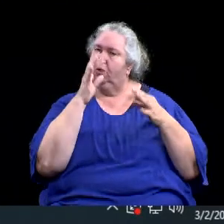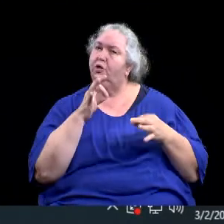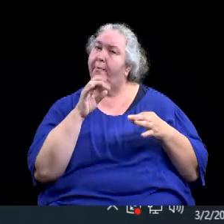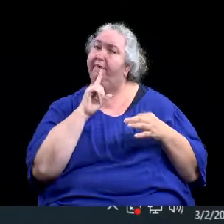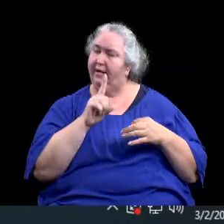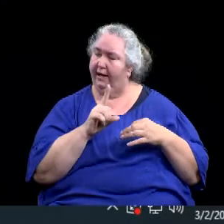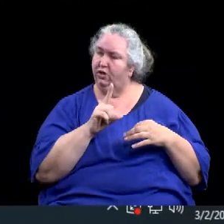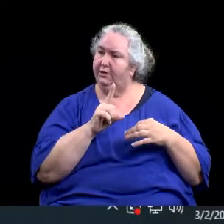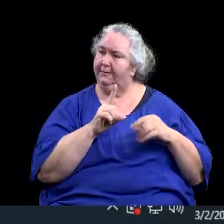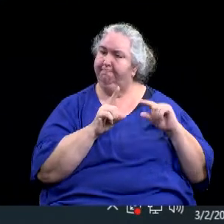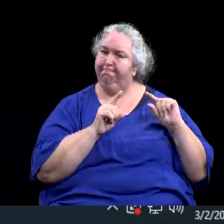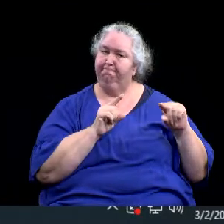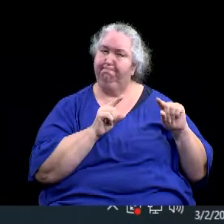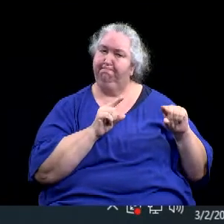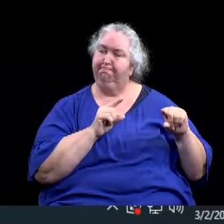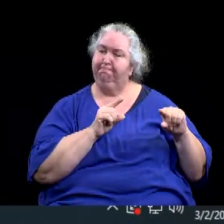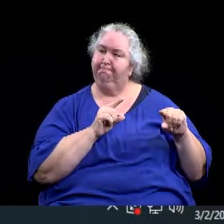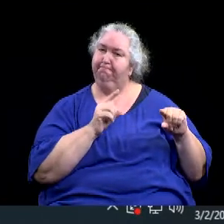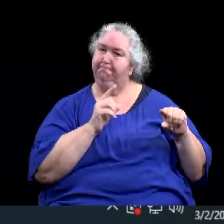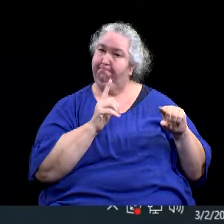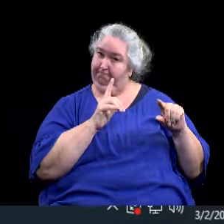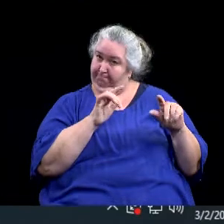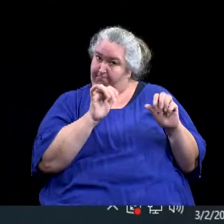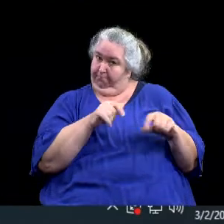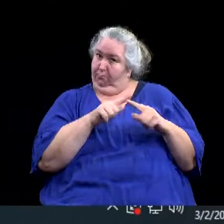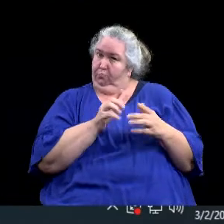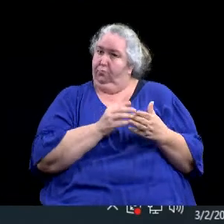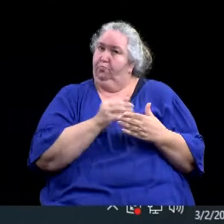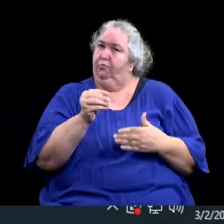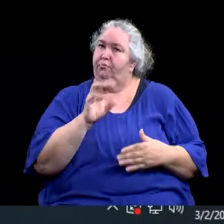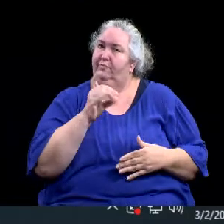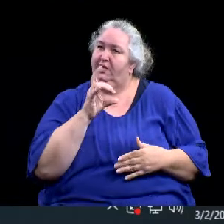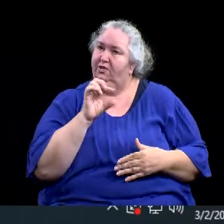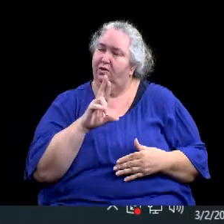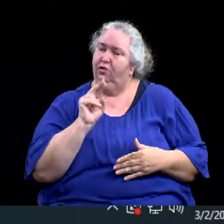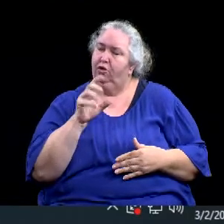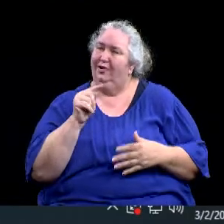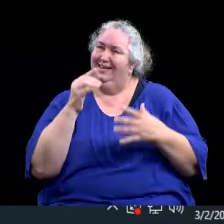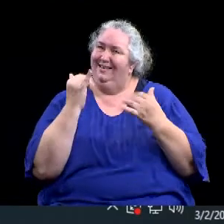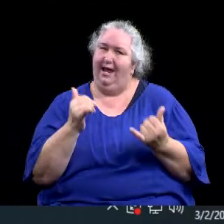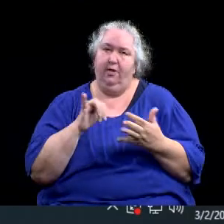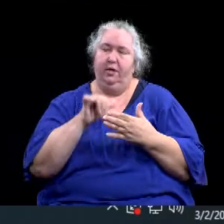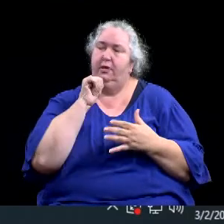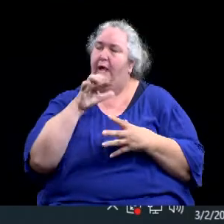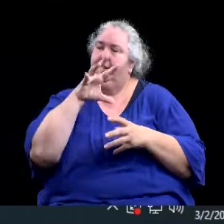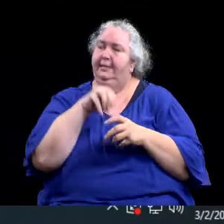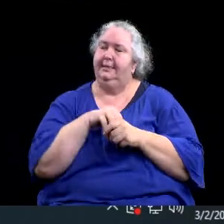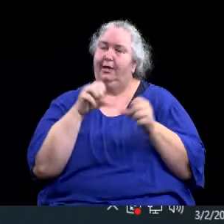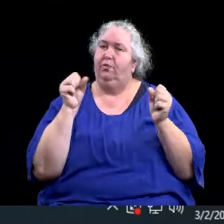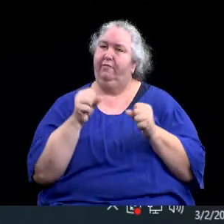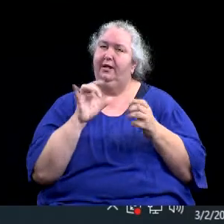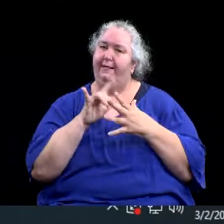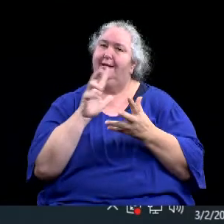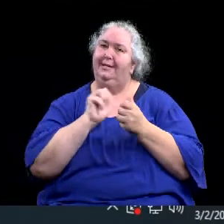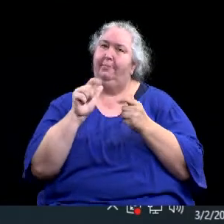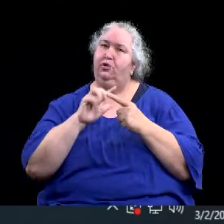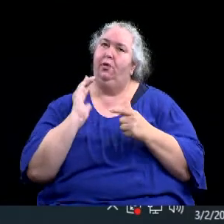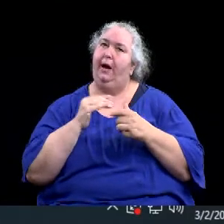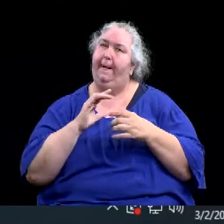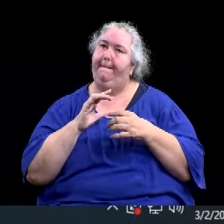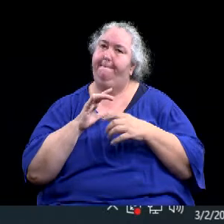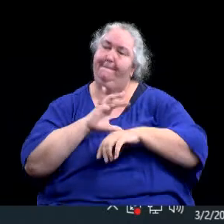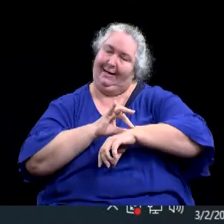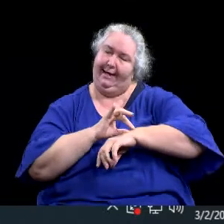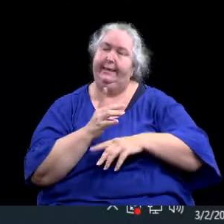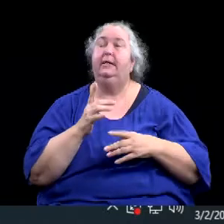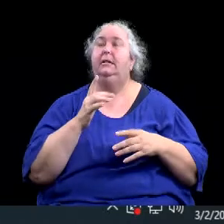possible to purchase a chiller unit now that will not contain a refrigerant so damaging to our planet. I don't see from the agenda that this was done. With a